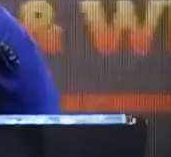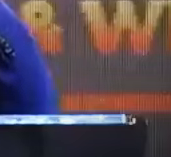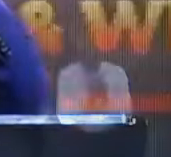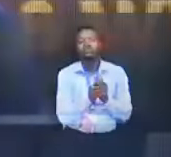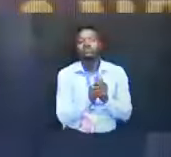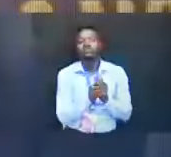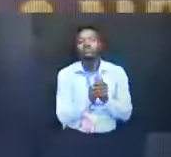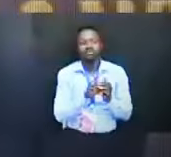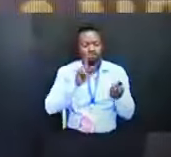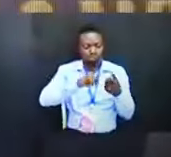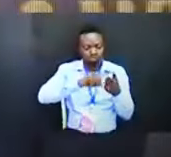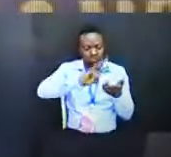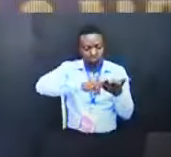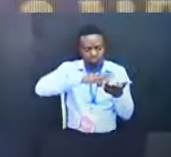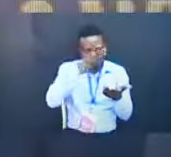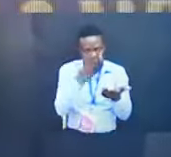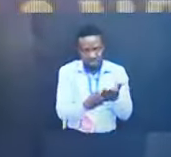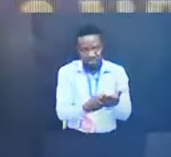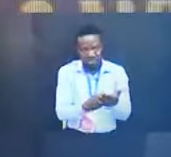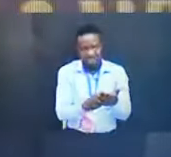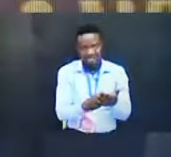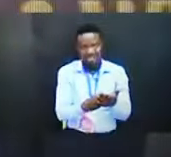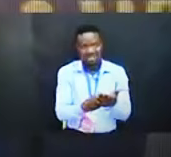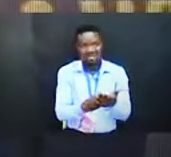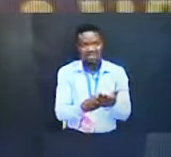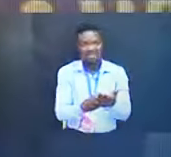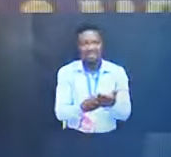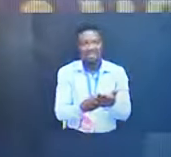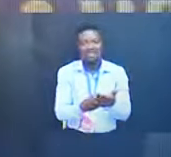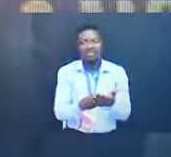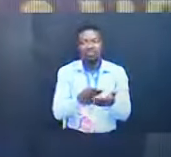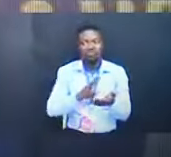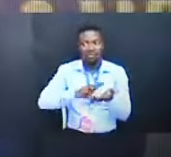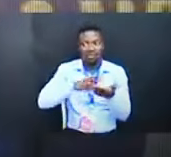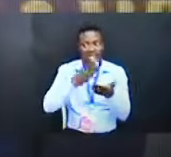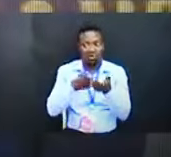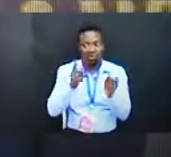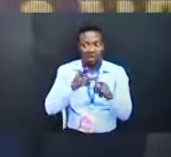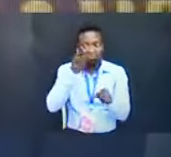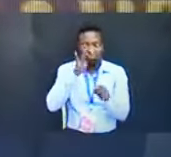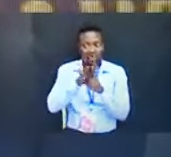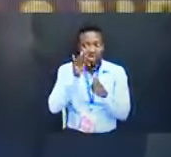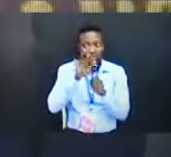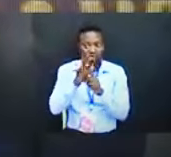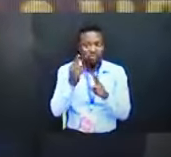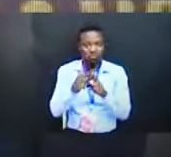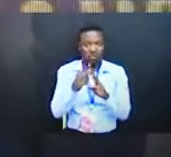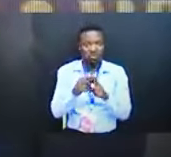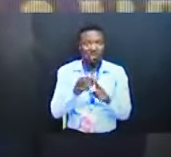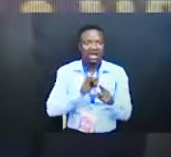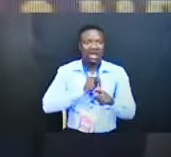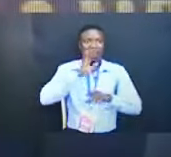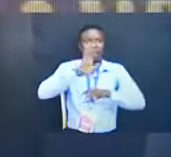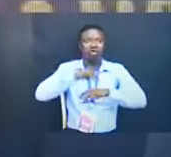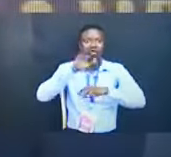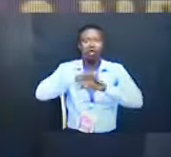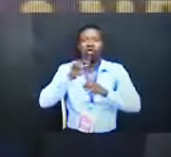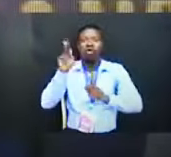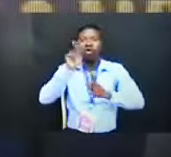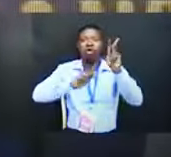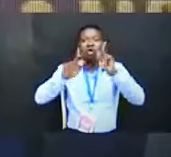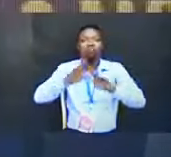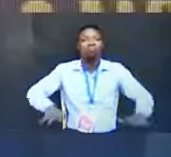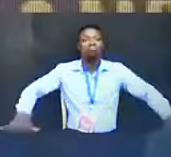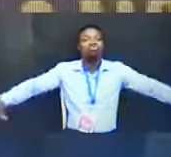to witness that, at least when we are saying the vows, I call on all people here present